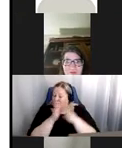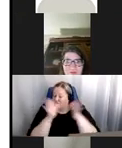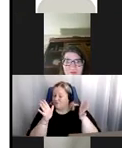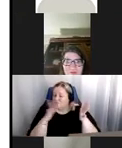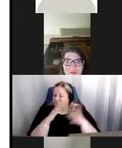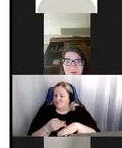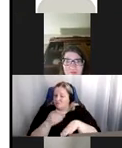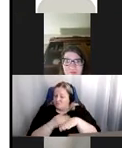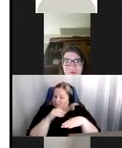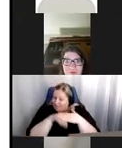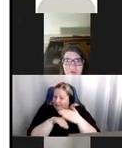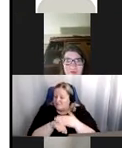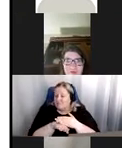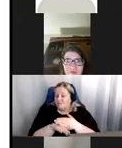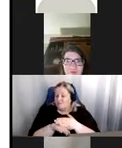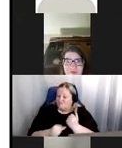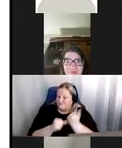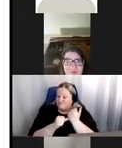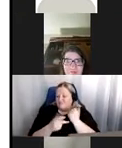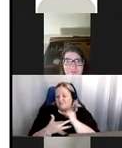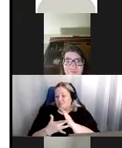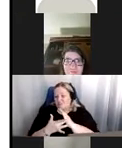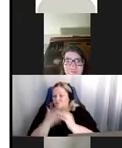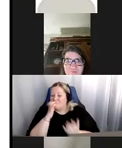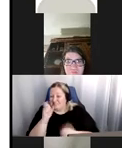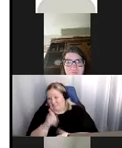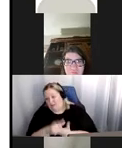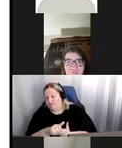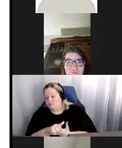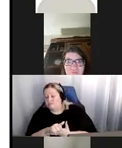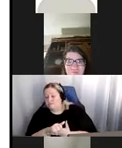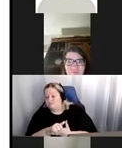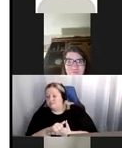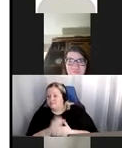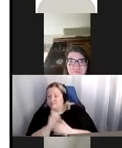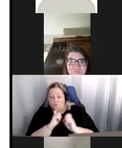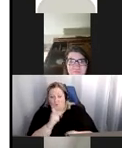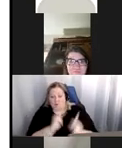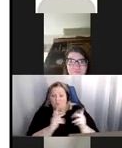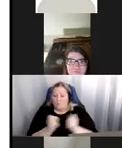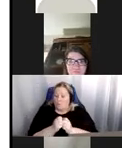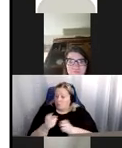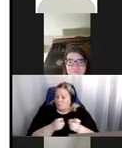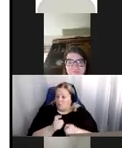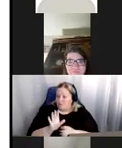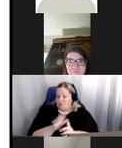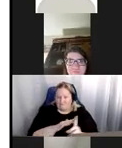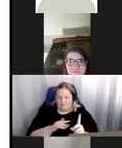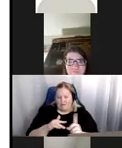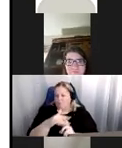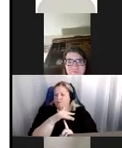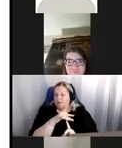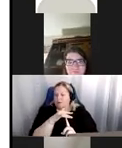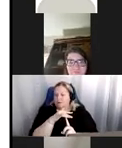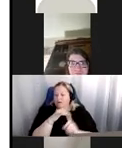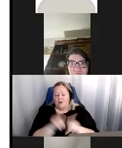increase access to assistive technology for people who might need that. And that will give people more control over their environment and